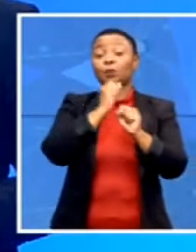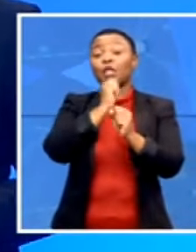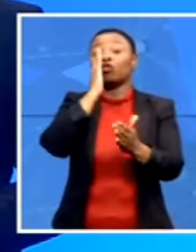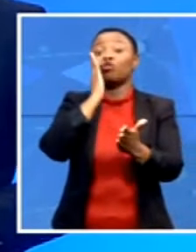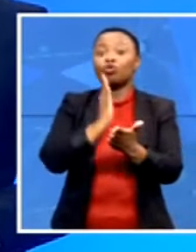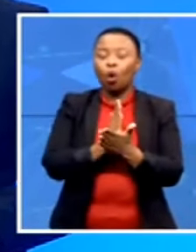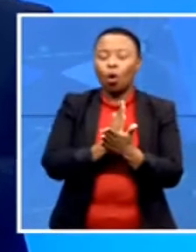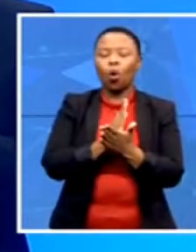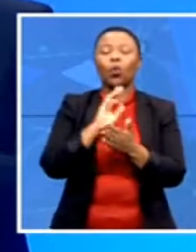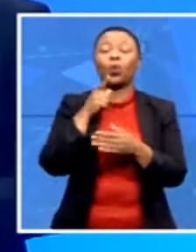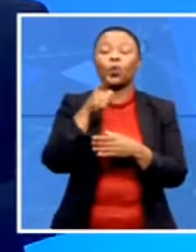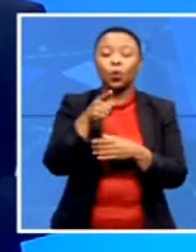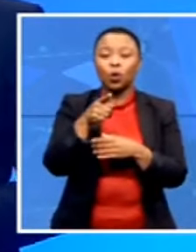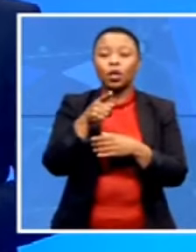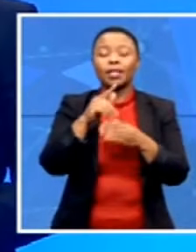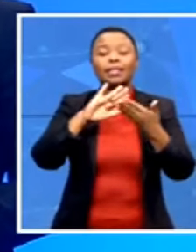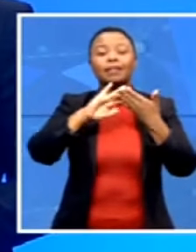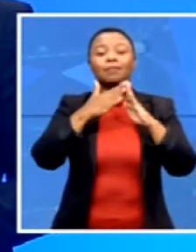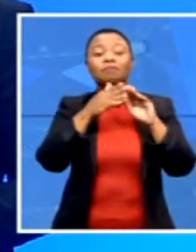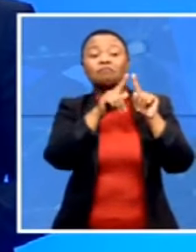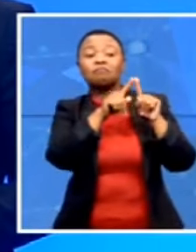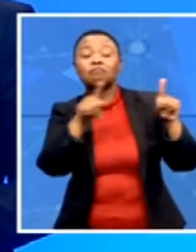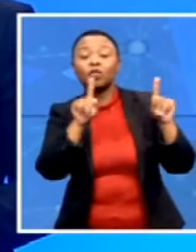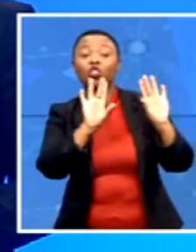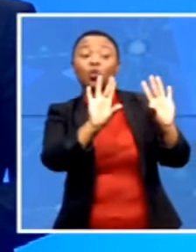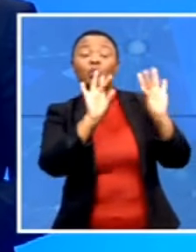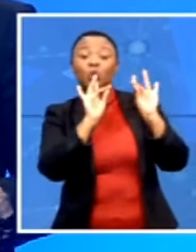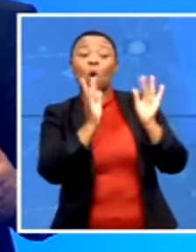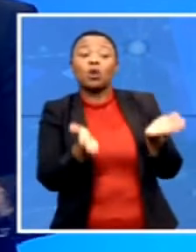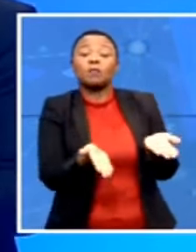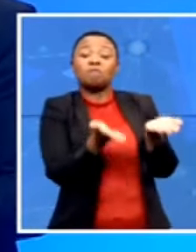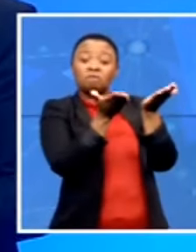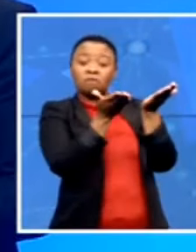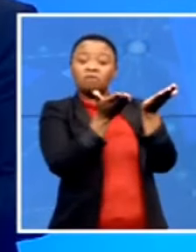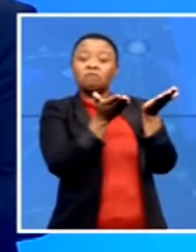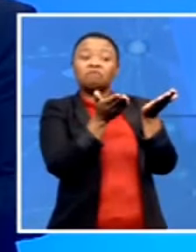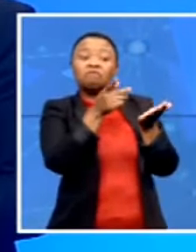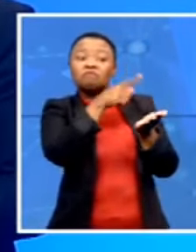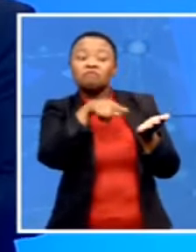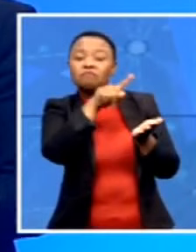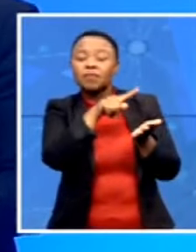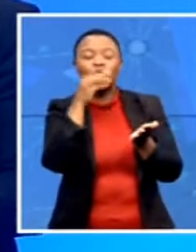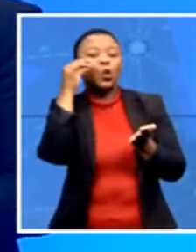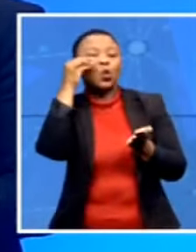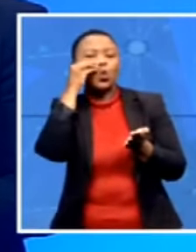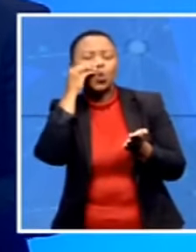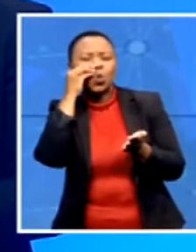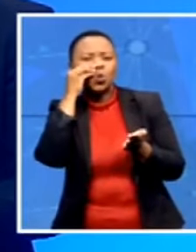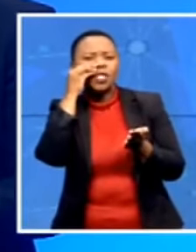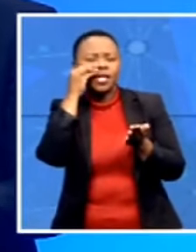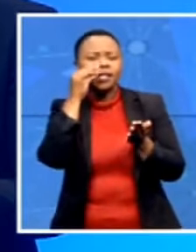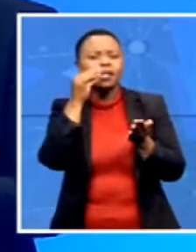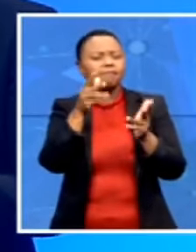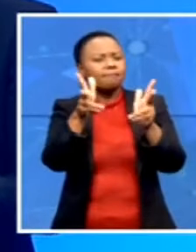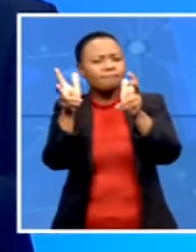choice in terms of how they consume the news content. So for more on this, let's bring in Luvuyo Mdeni. He is